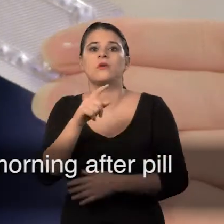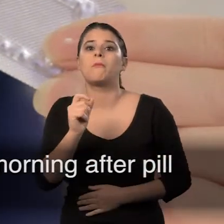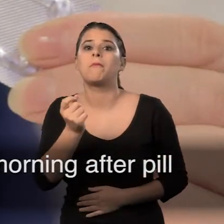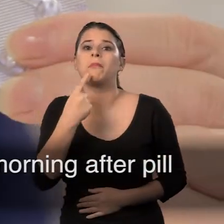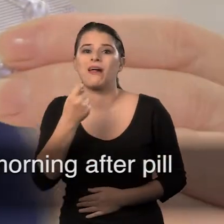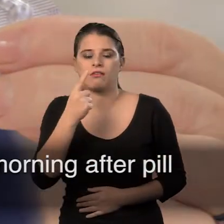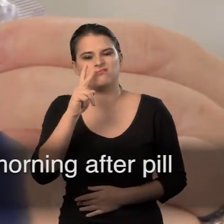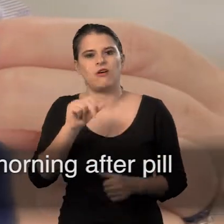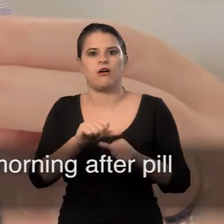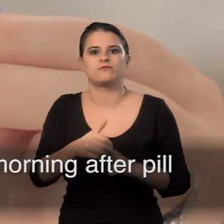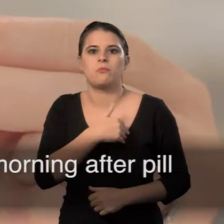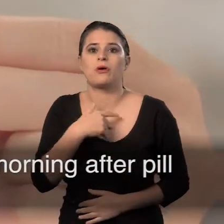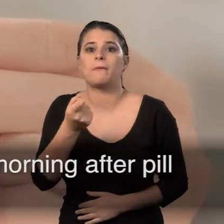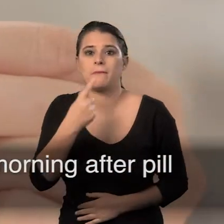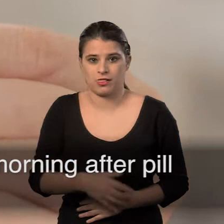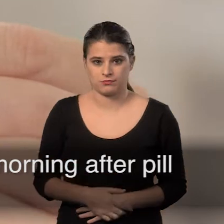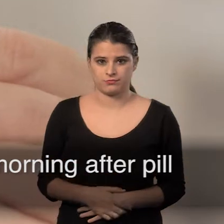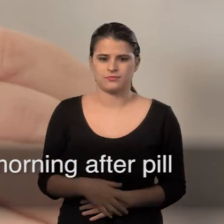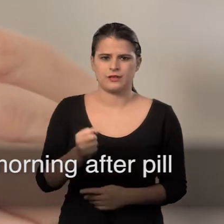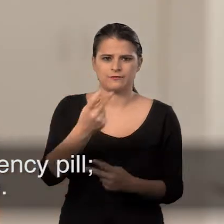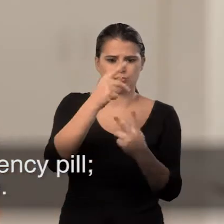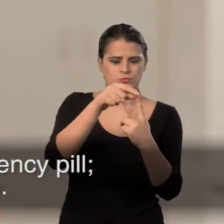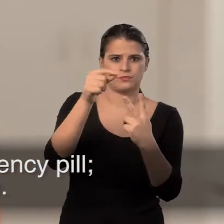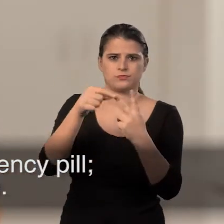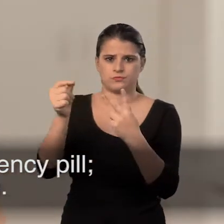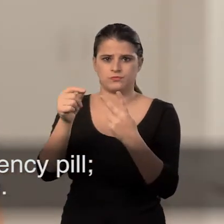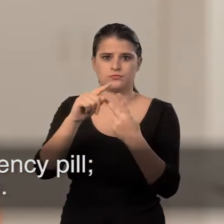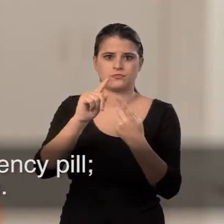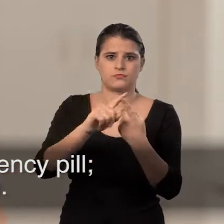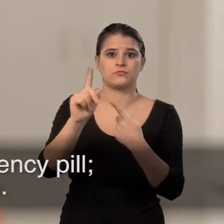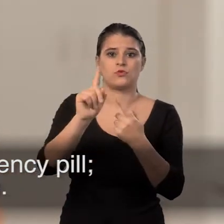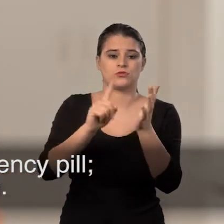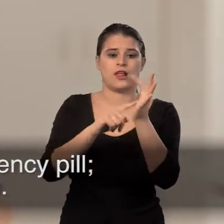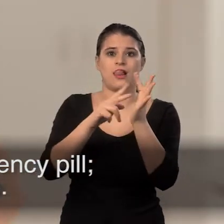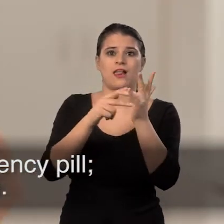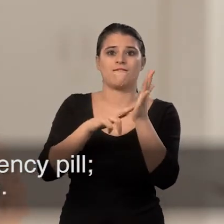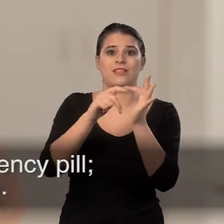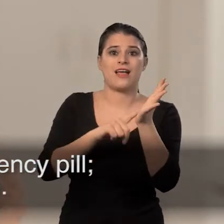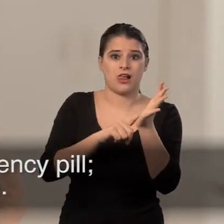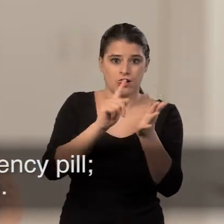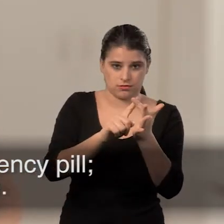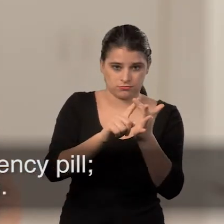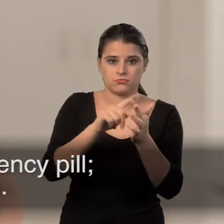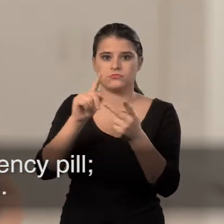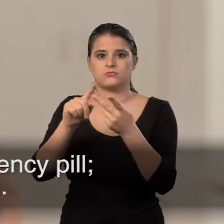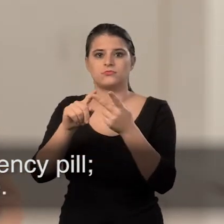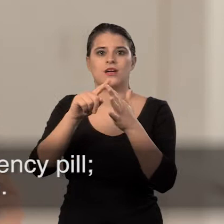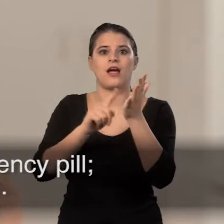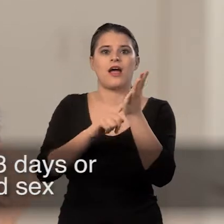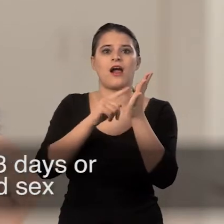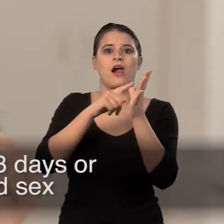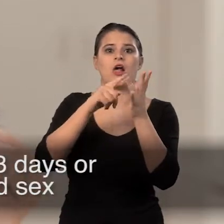the pill, sometimes known as the morning after pill. There are two types of emergency pill: Levenel and